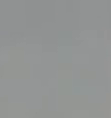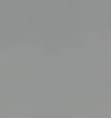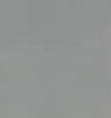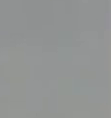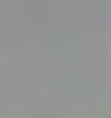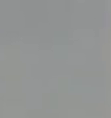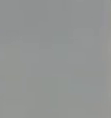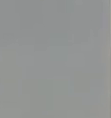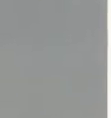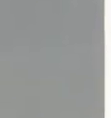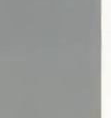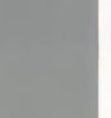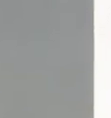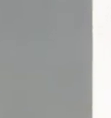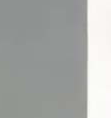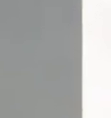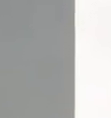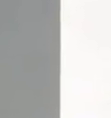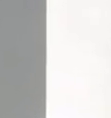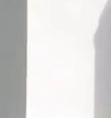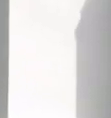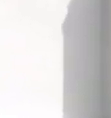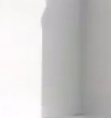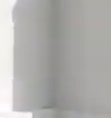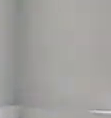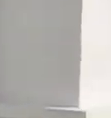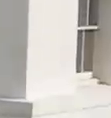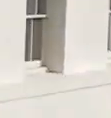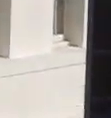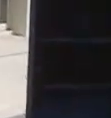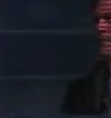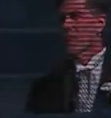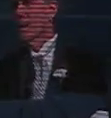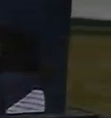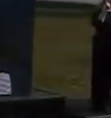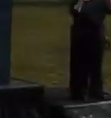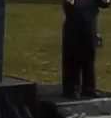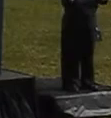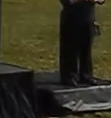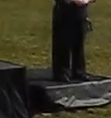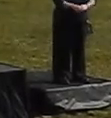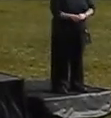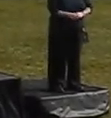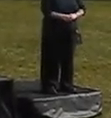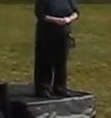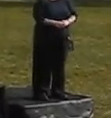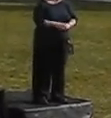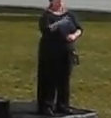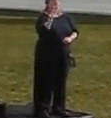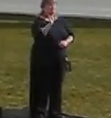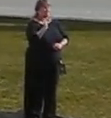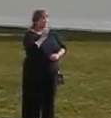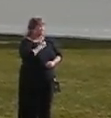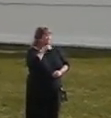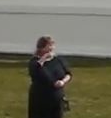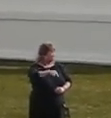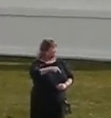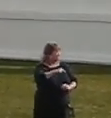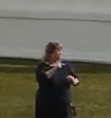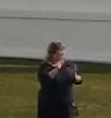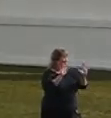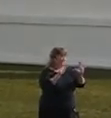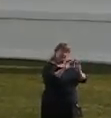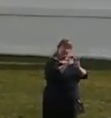performance, provide choices, and celebrate achievement. God has bestowed on our great Commonwealth